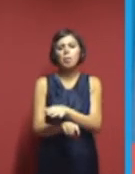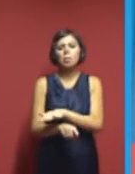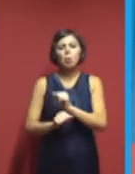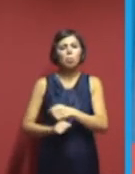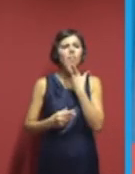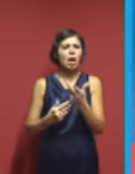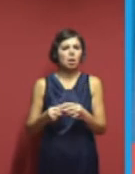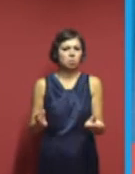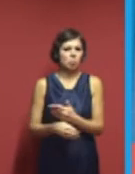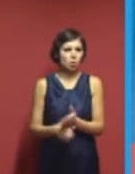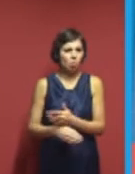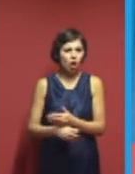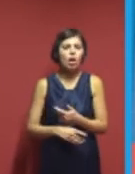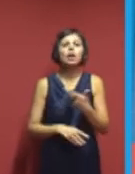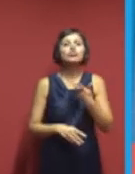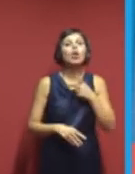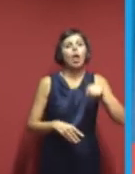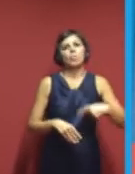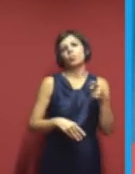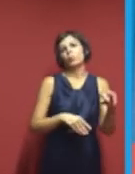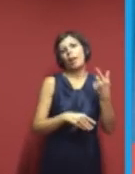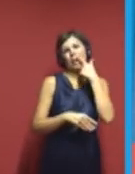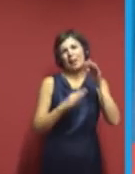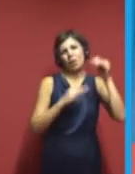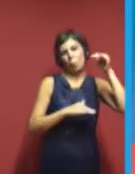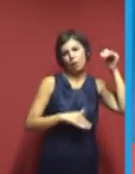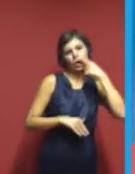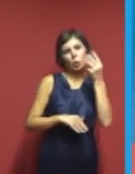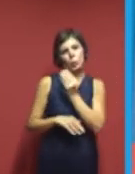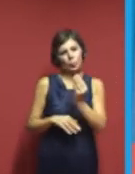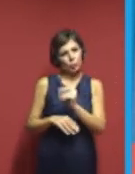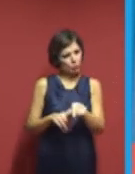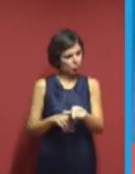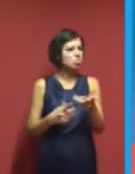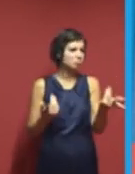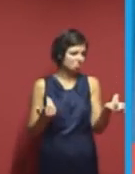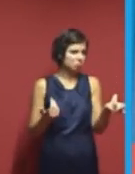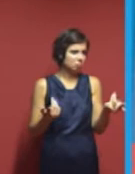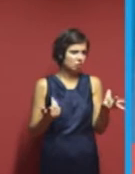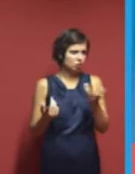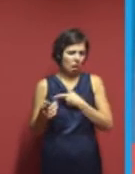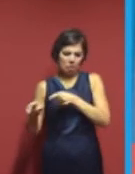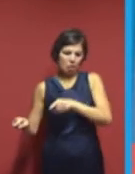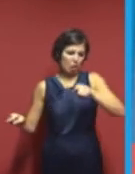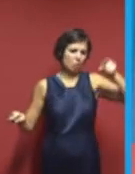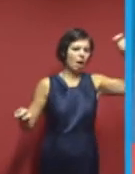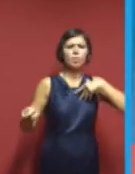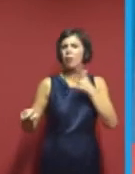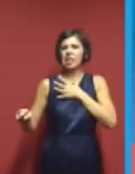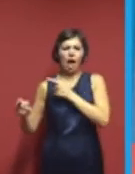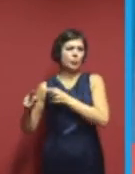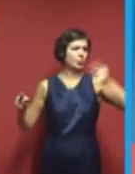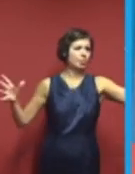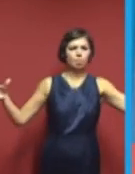and Adult Open Shop, which allows us to reach new demographics and find new mentors. We also have Minecraft